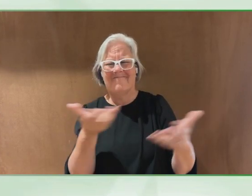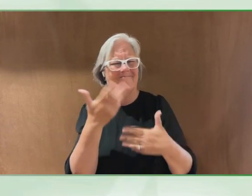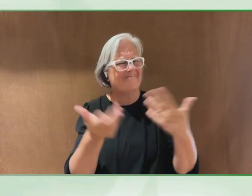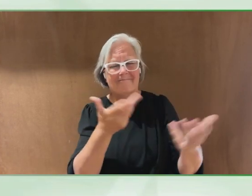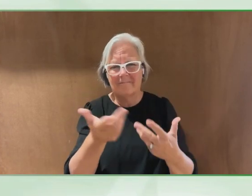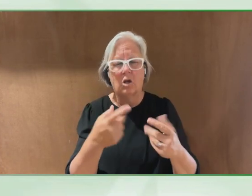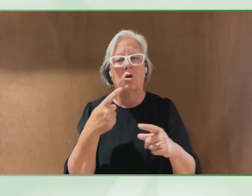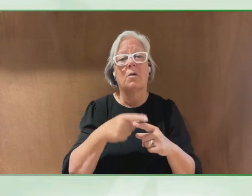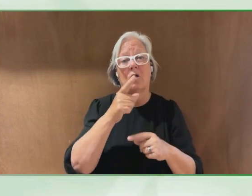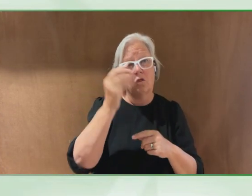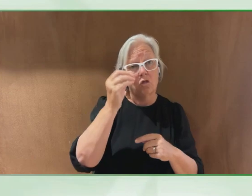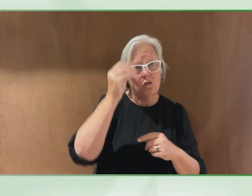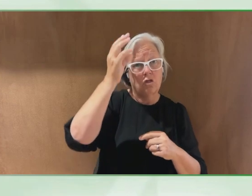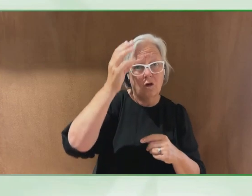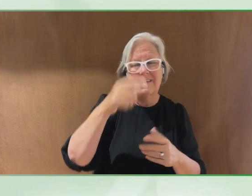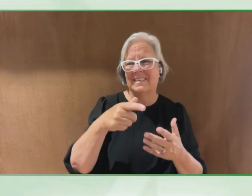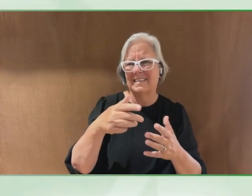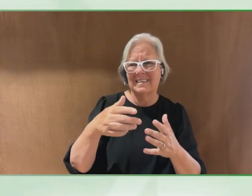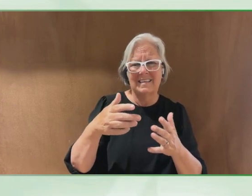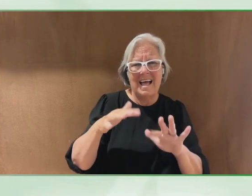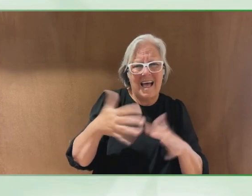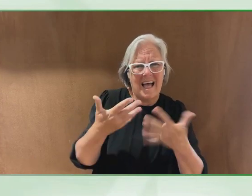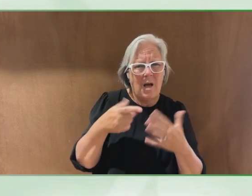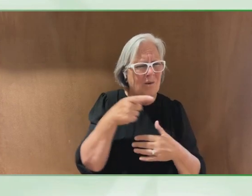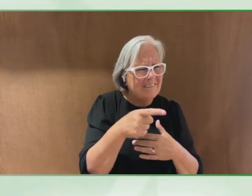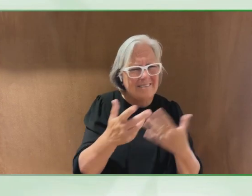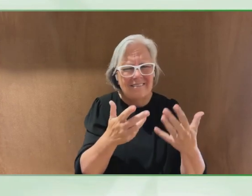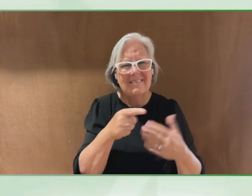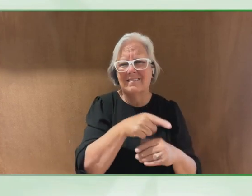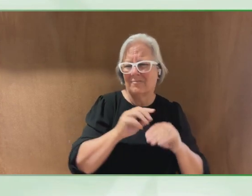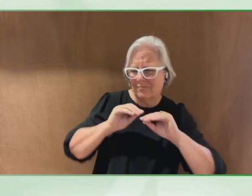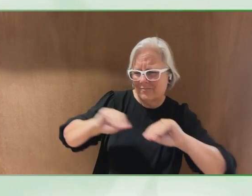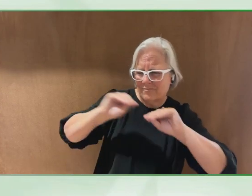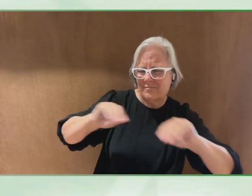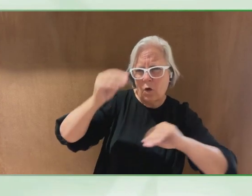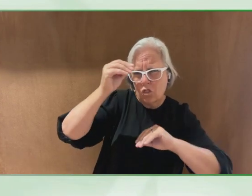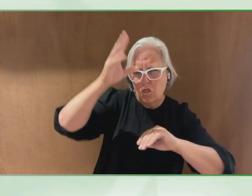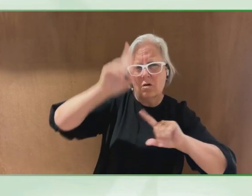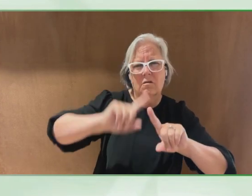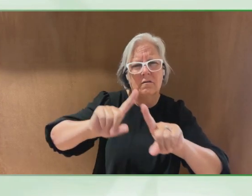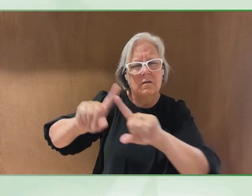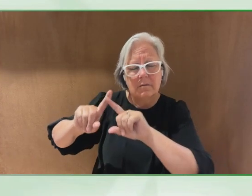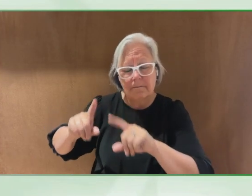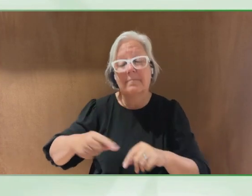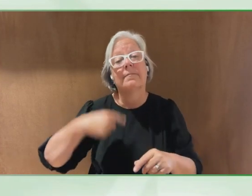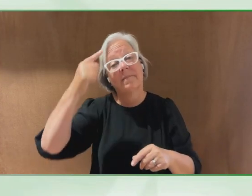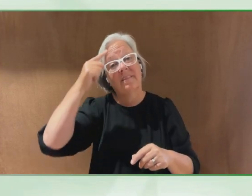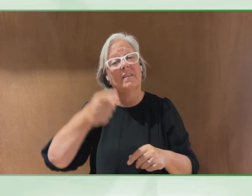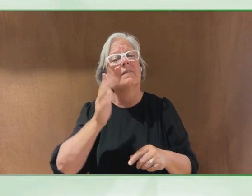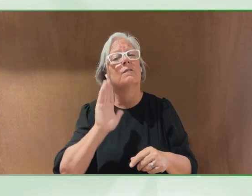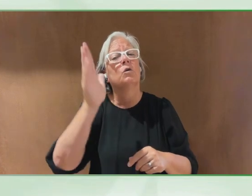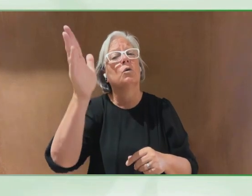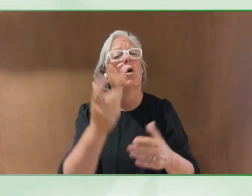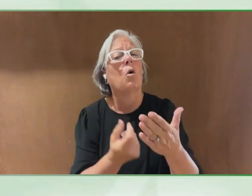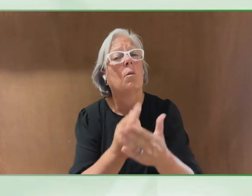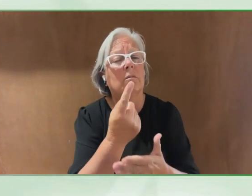in the first place and how schools convey that such knowledge. In terms of the future of opportunities, I mean, the fact that we have to overcome